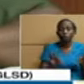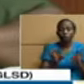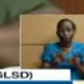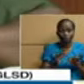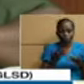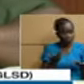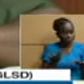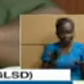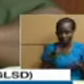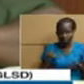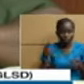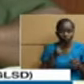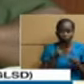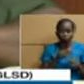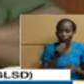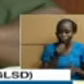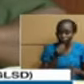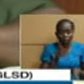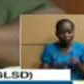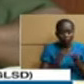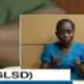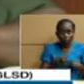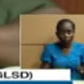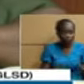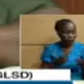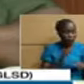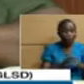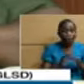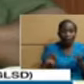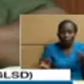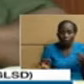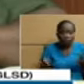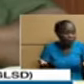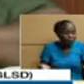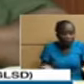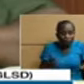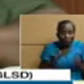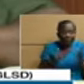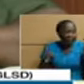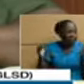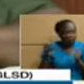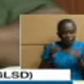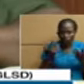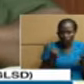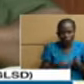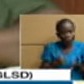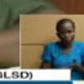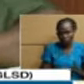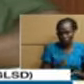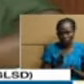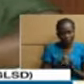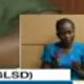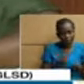food, because people who could probably not procure online were more at a higher risk than those who could.